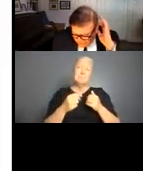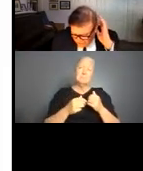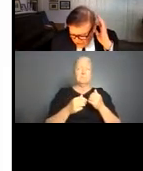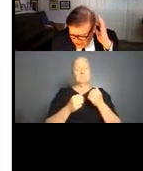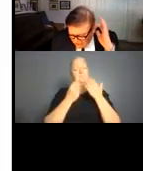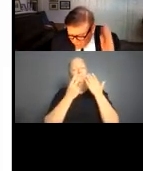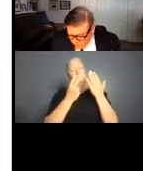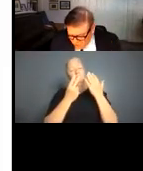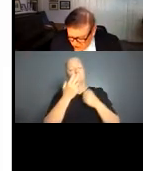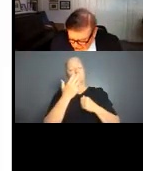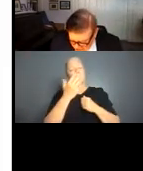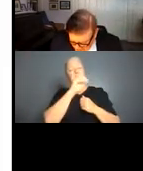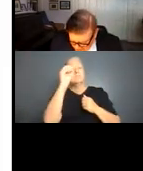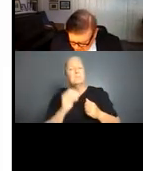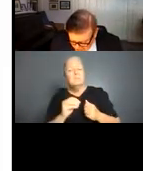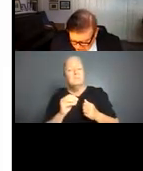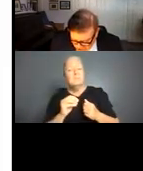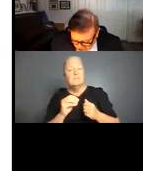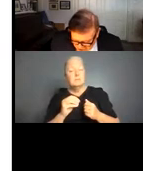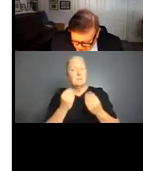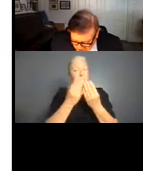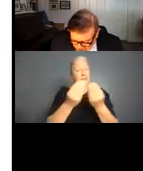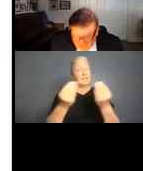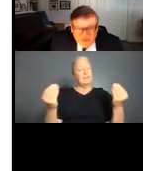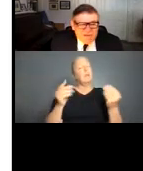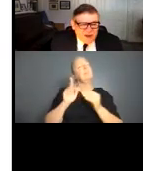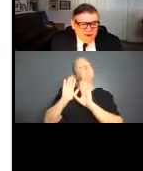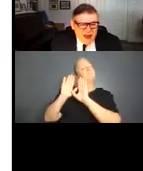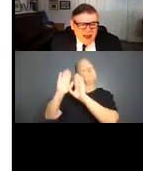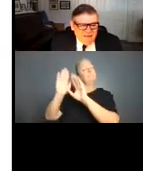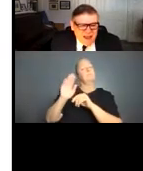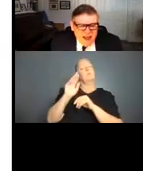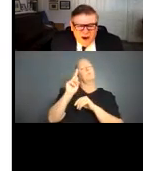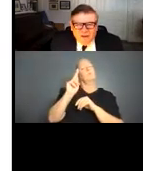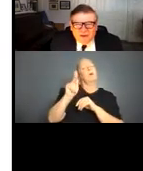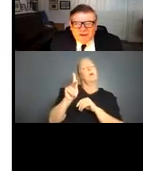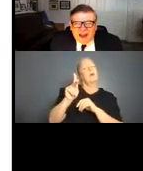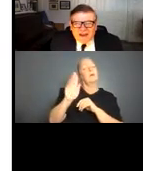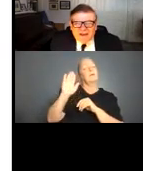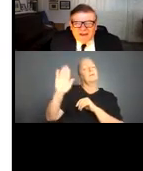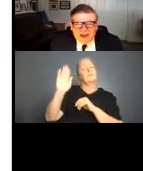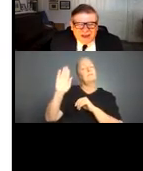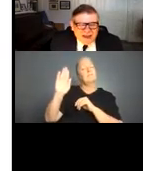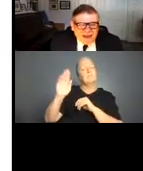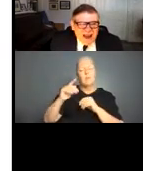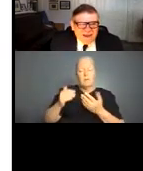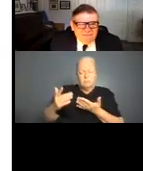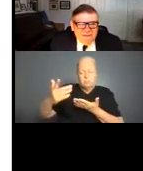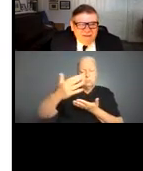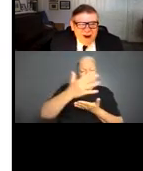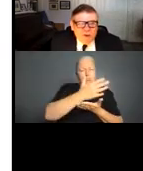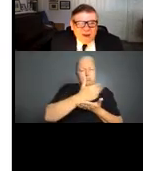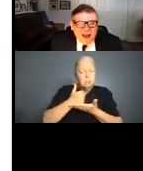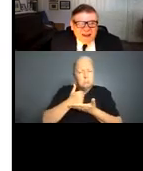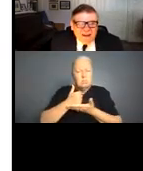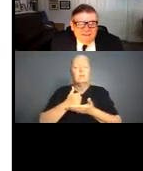people, again, this is a UK statistic, seems the UK Office of National Statistics gathered